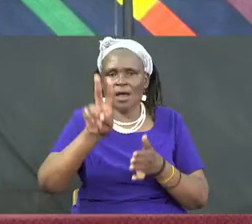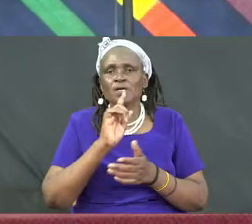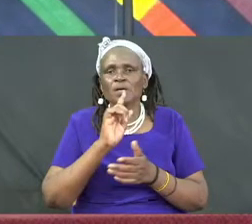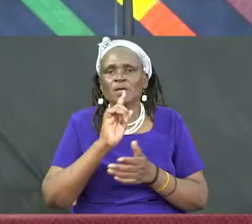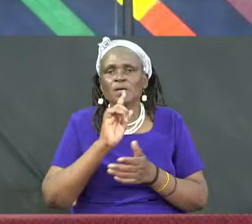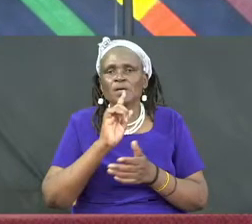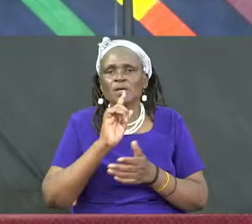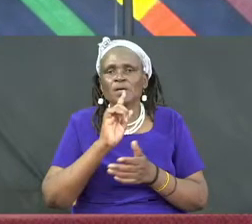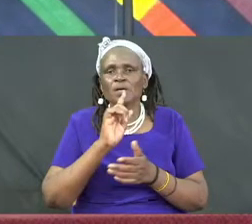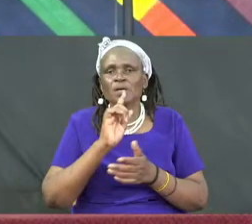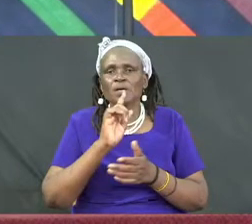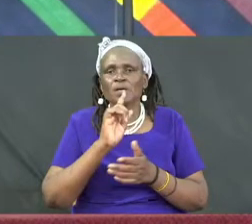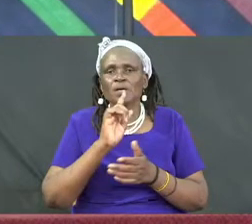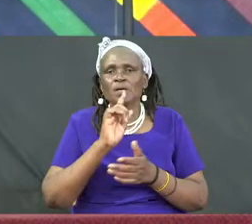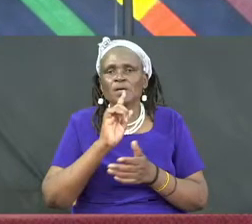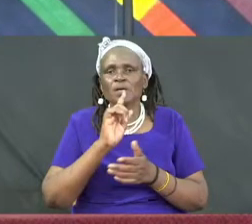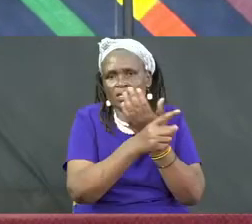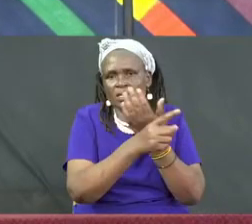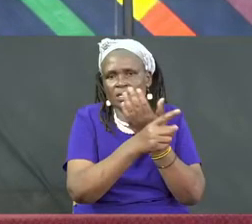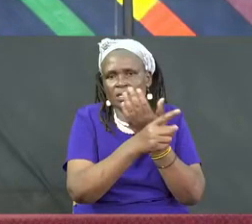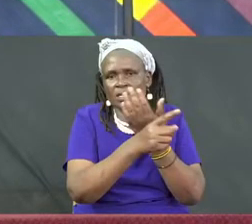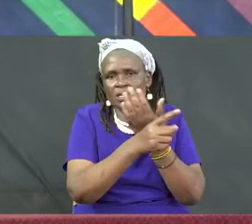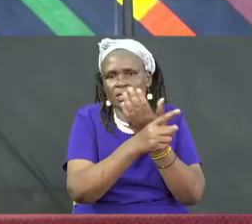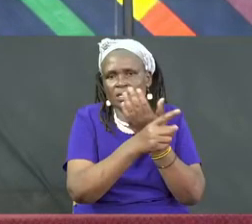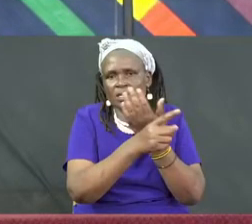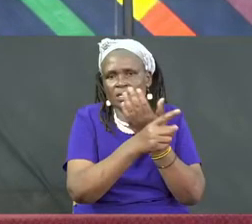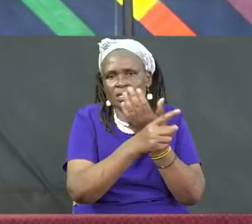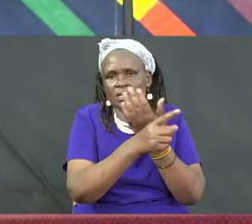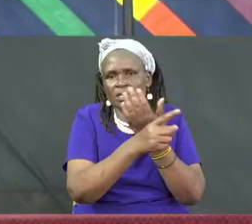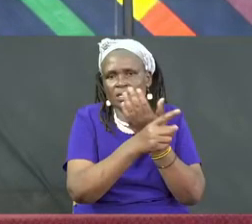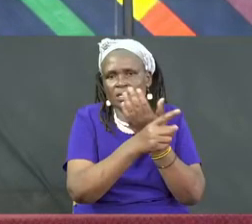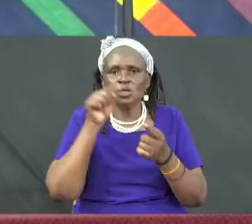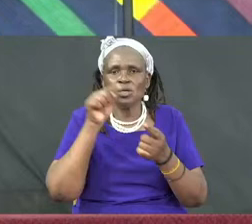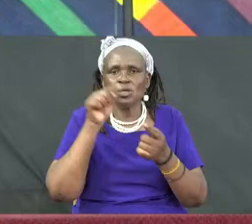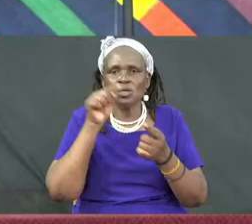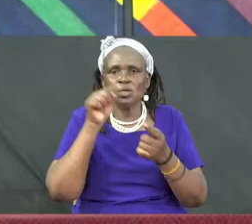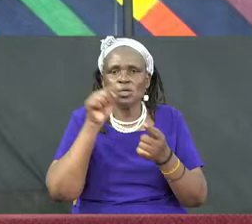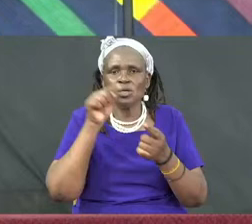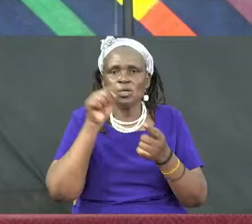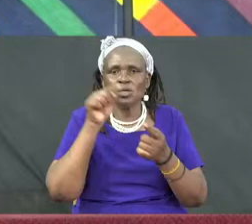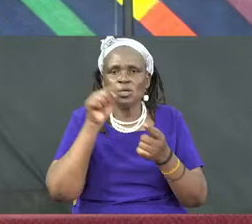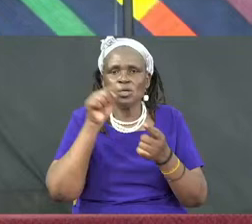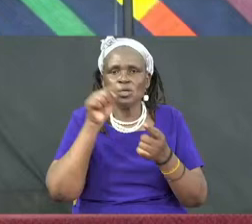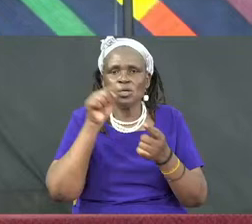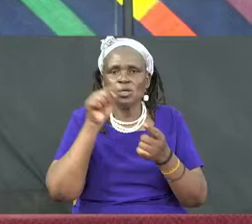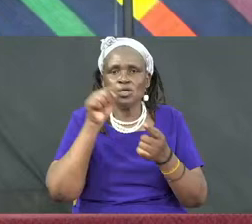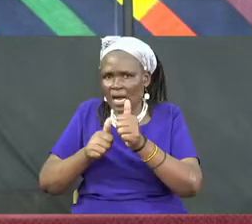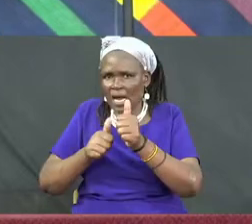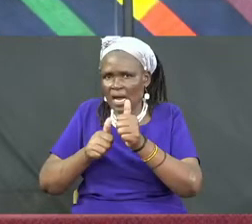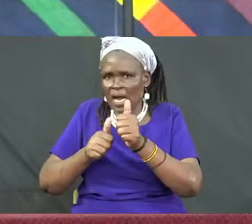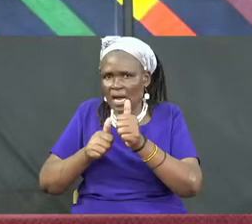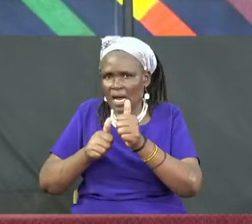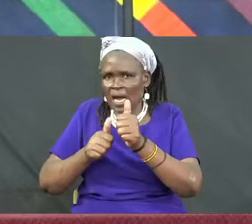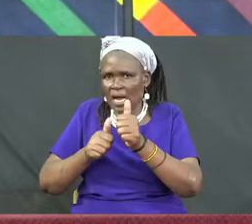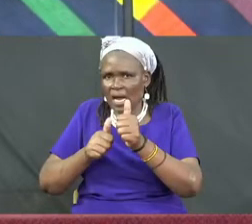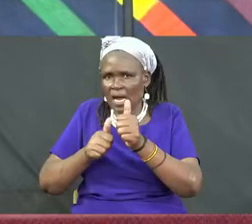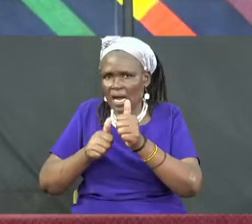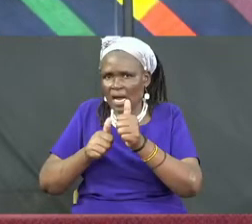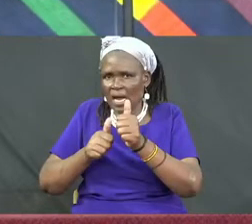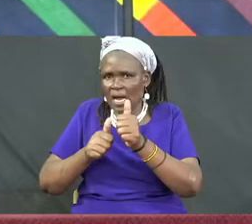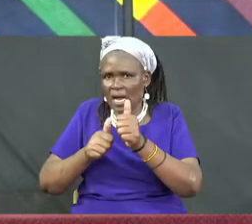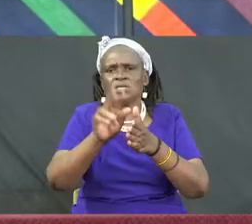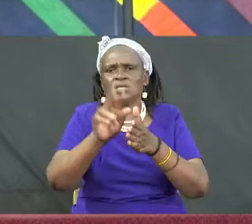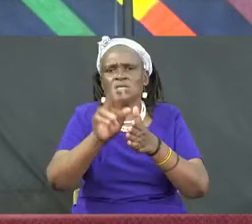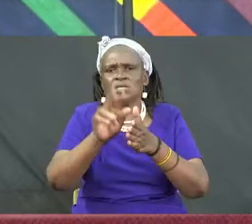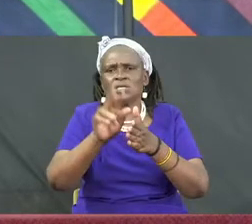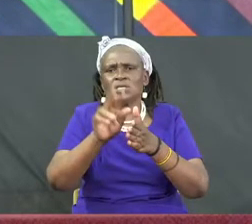may imitate those things that led to their success and avoid those things that led to their failure. By the way, the